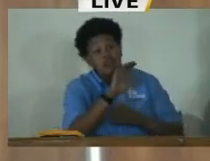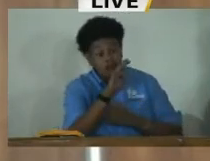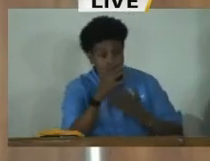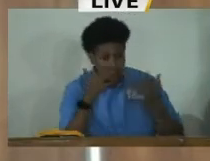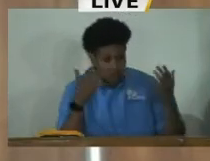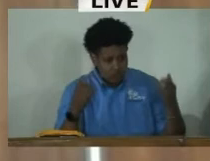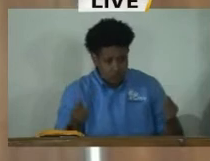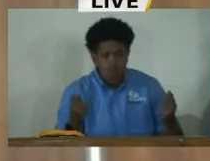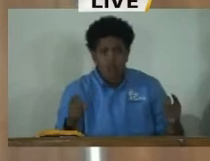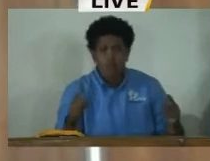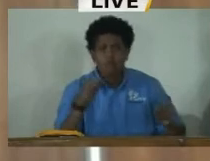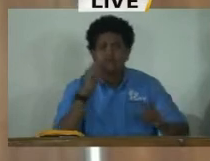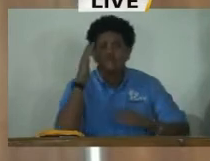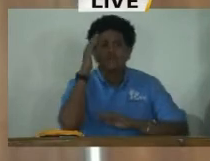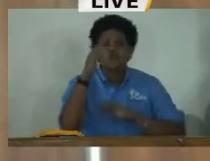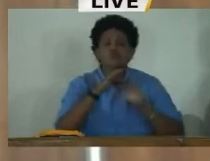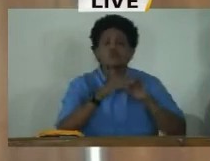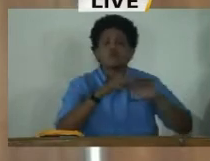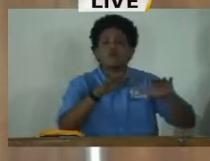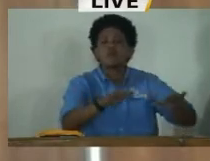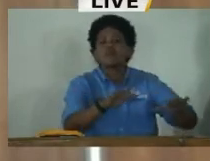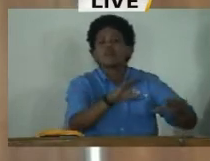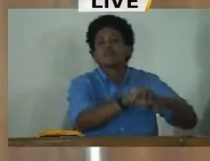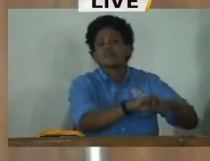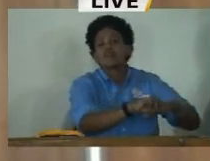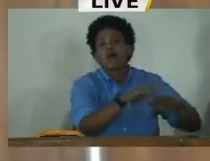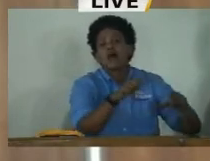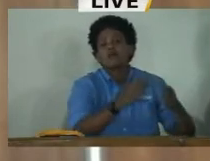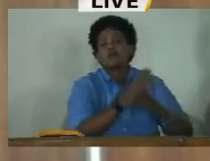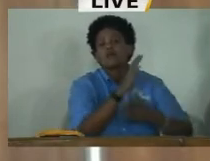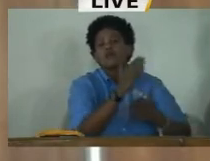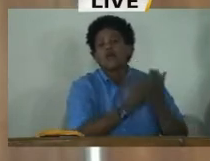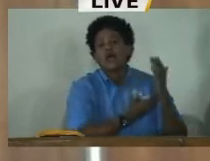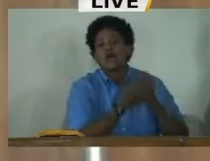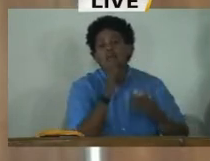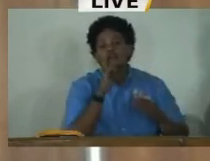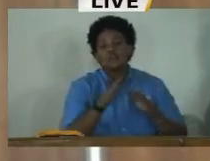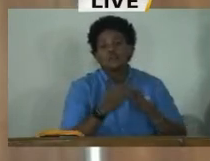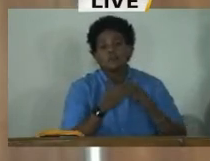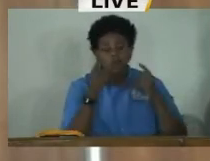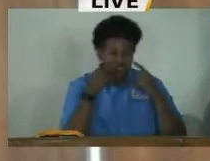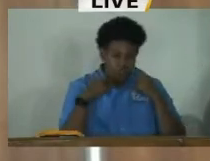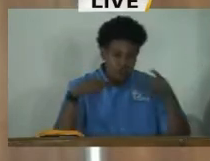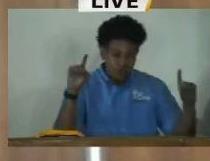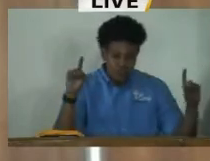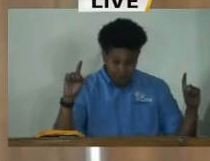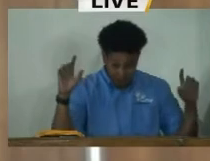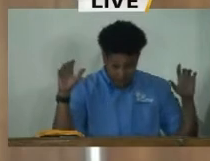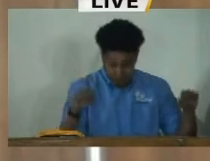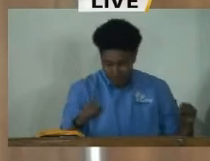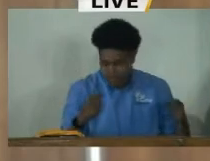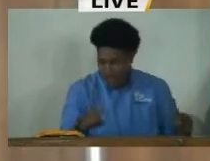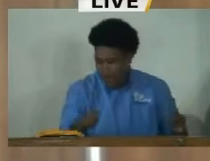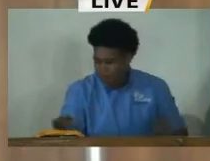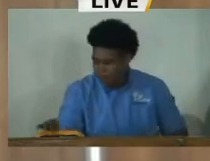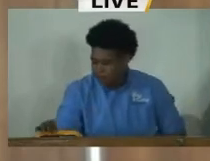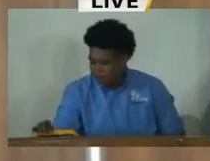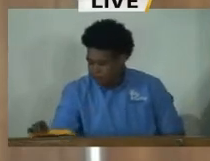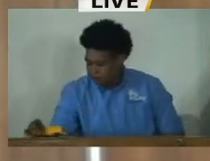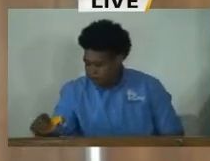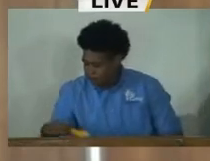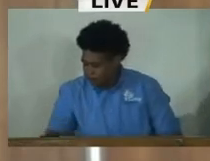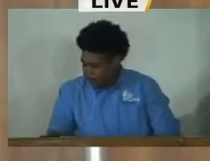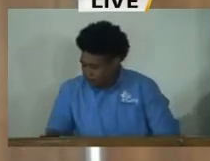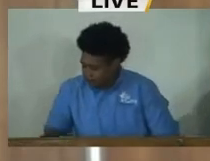hands that the future of Jamaica rests, and through their hands that the nation's prosperity is achieved. You see, during